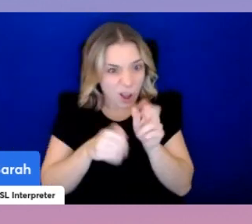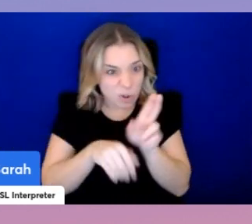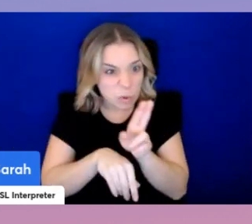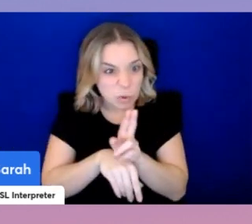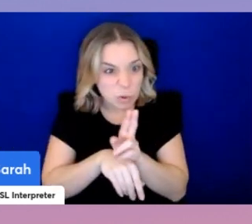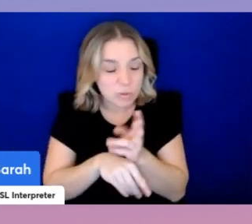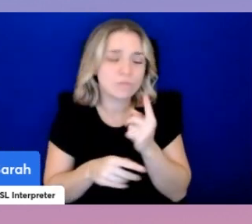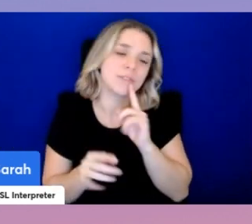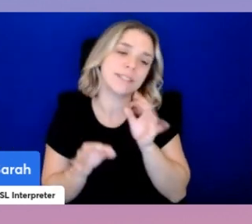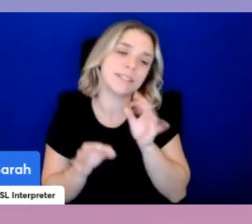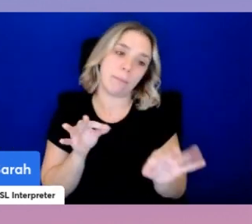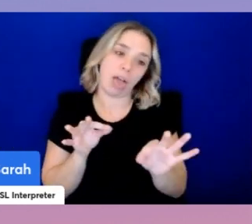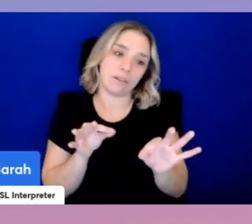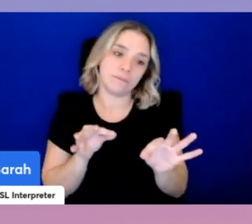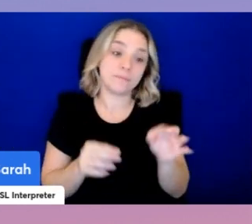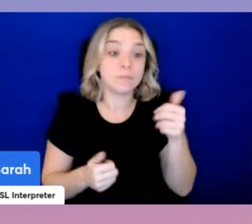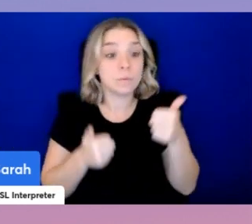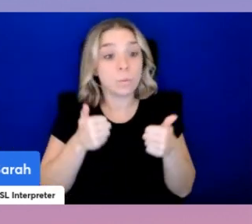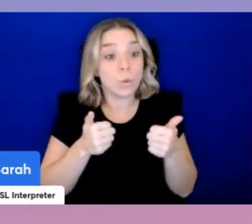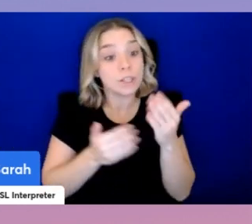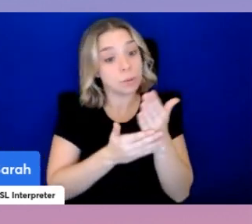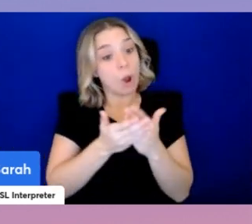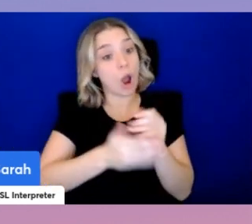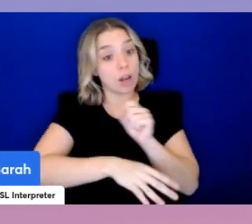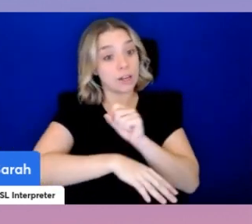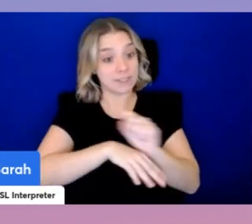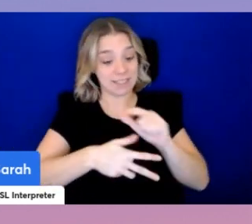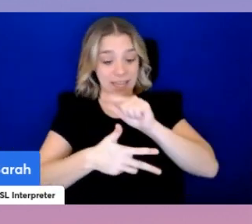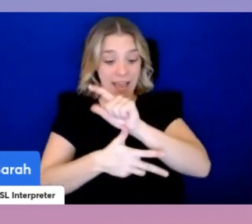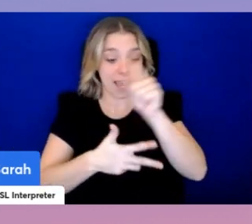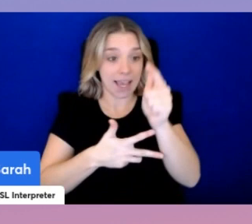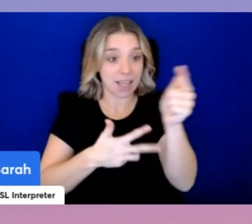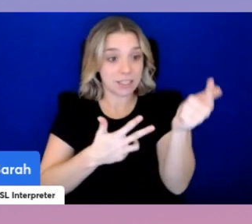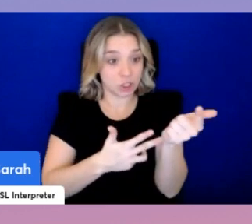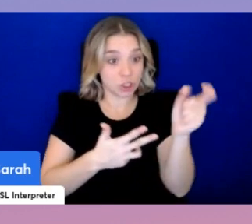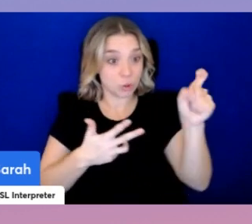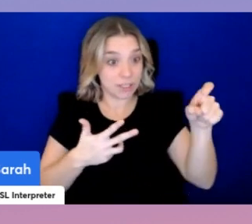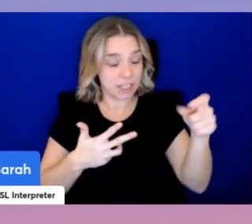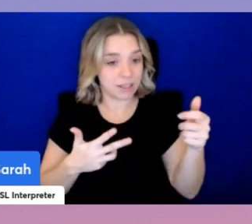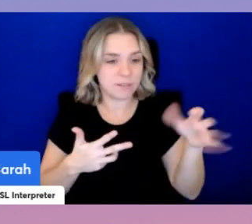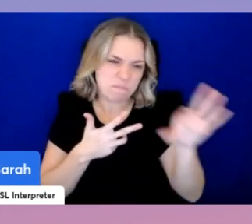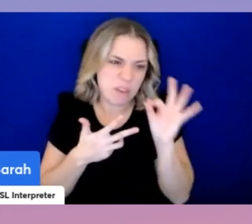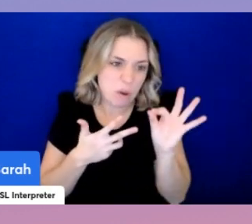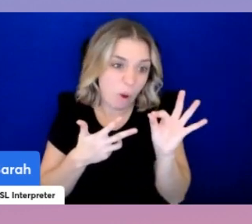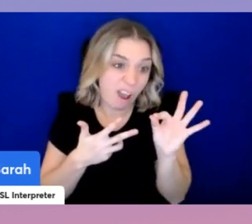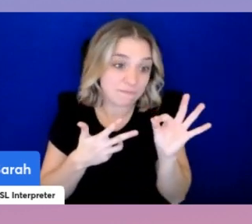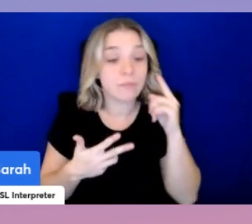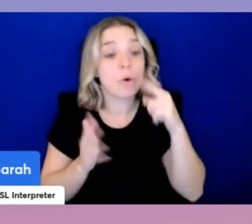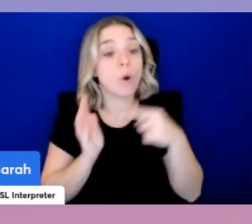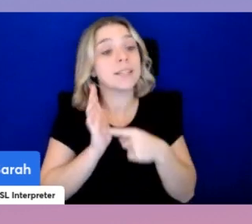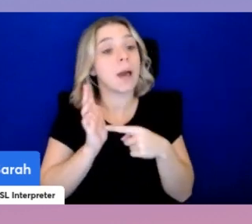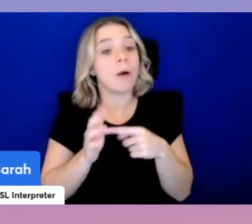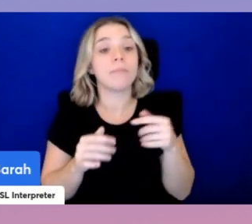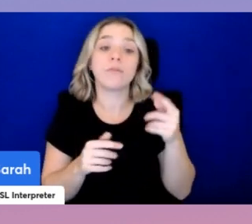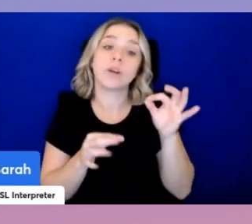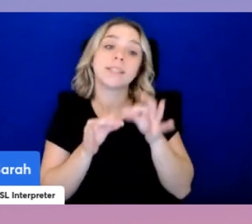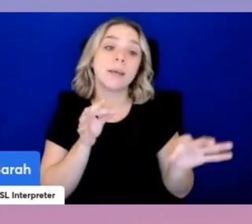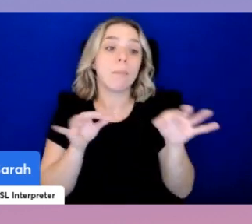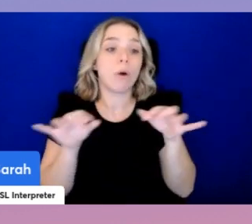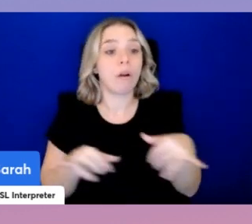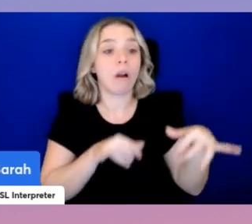pretty simple. Which part of stage you actually need and pick one. For example, for the simple common usage